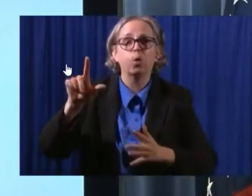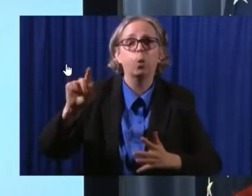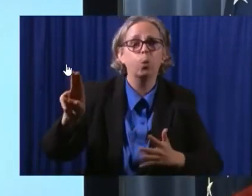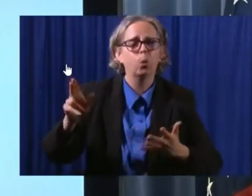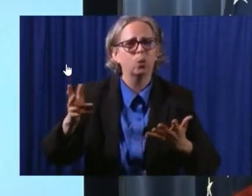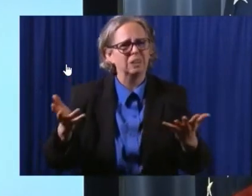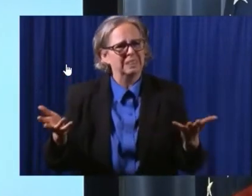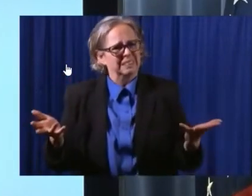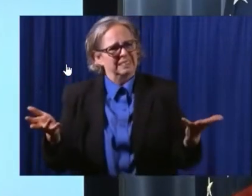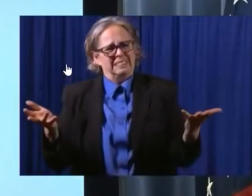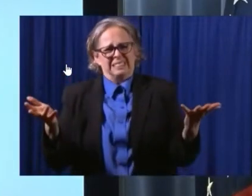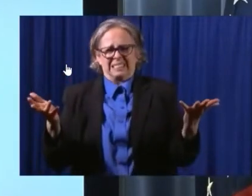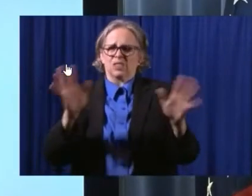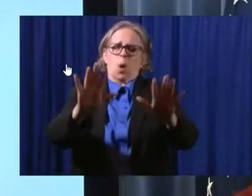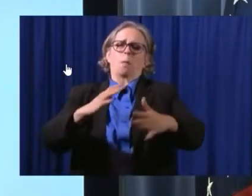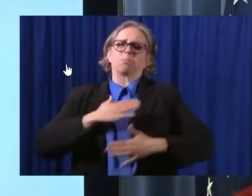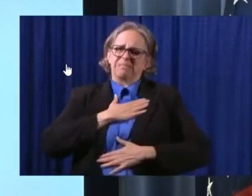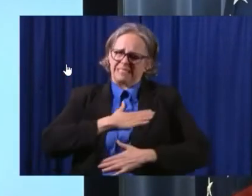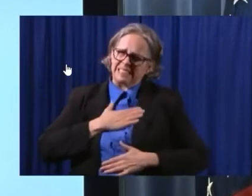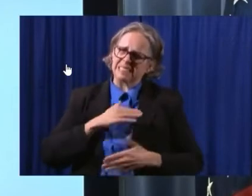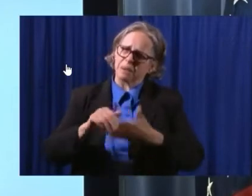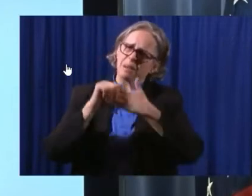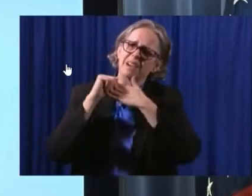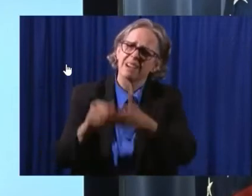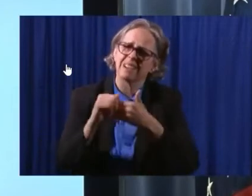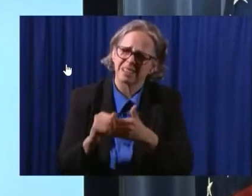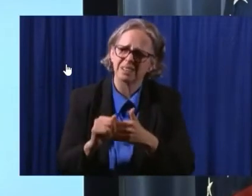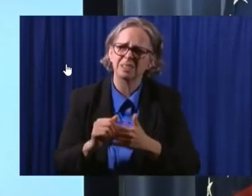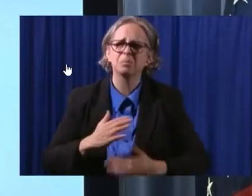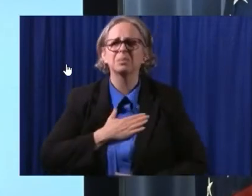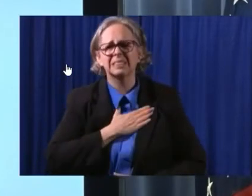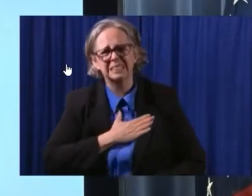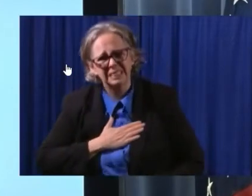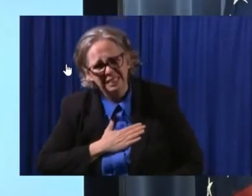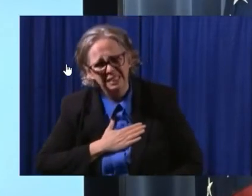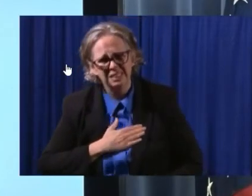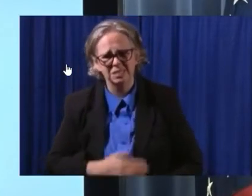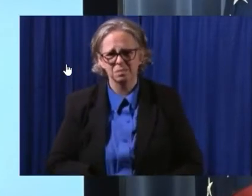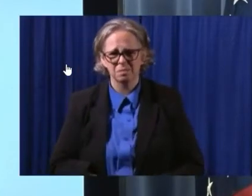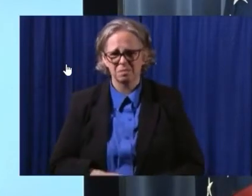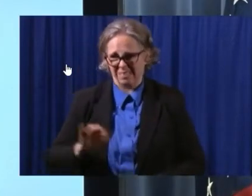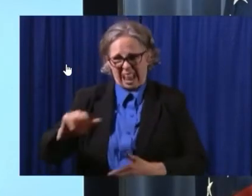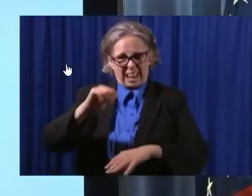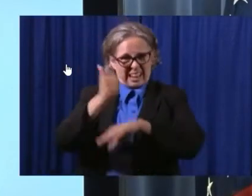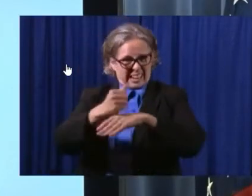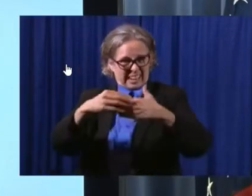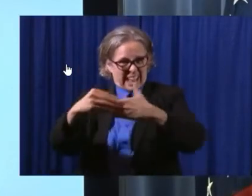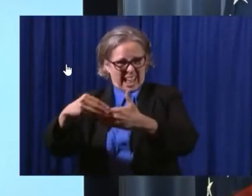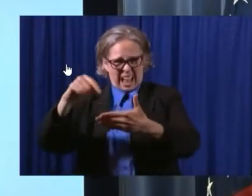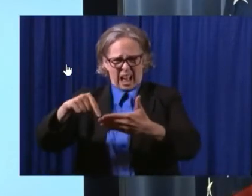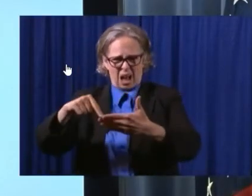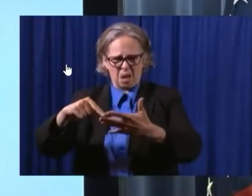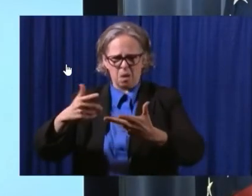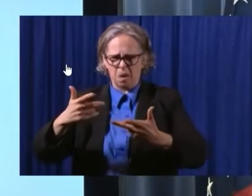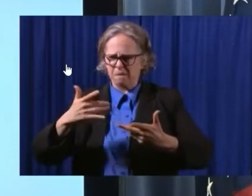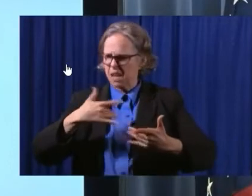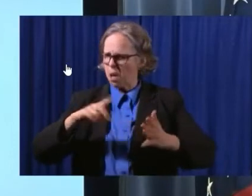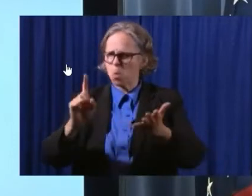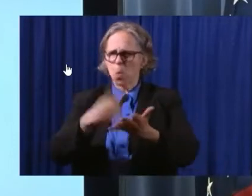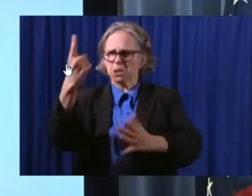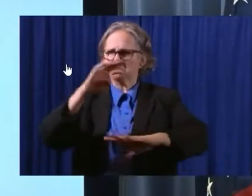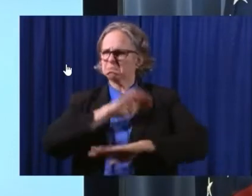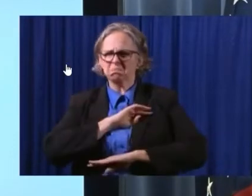these guidelines are not going to please everybody, and that's okay. But I would remind you that you help to